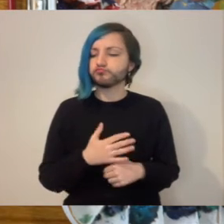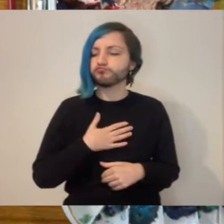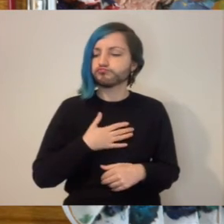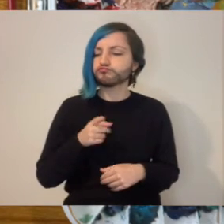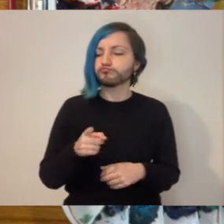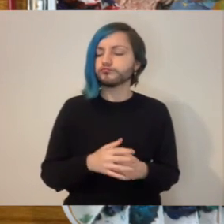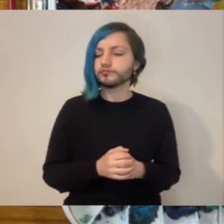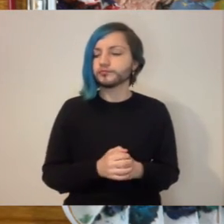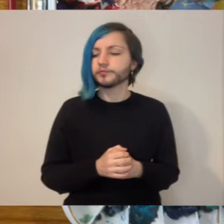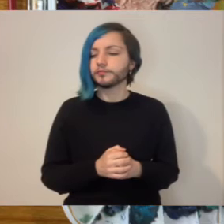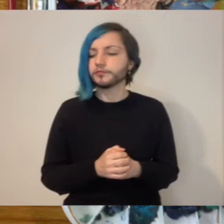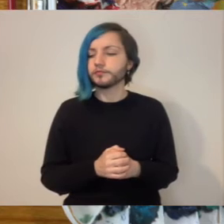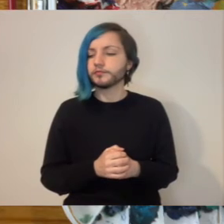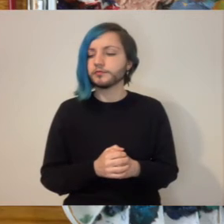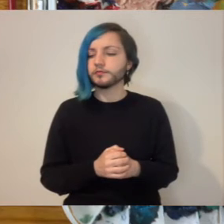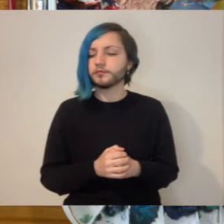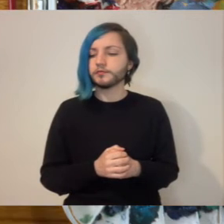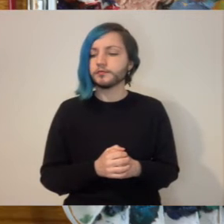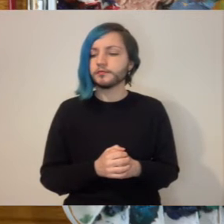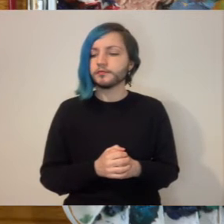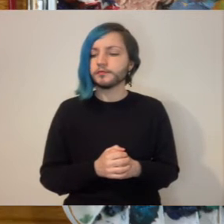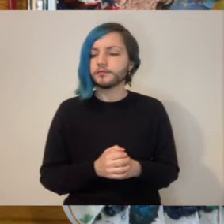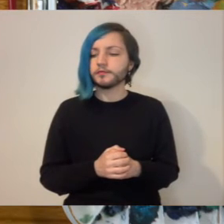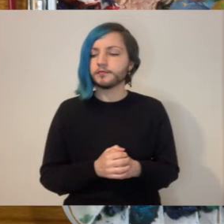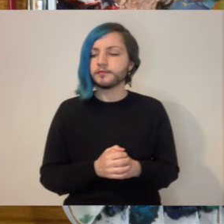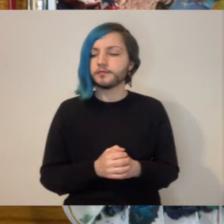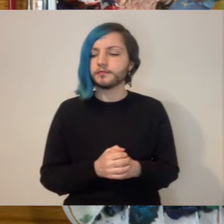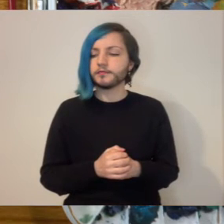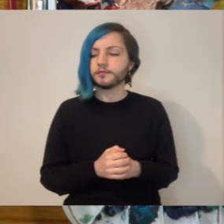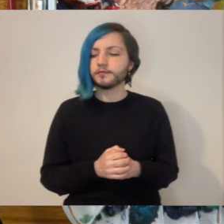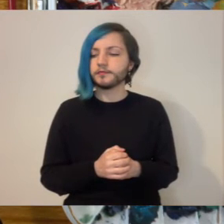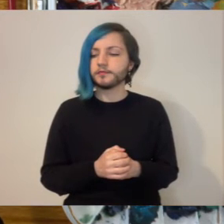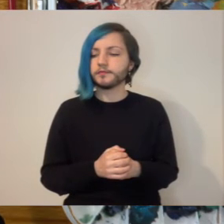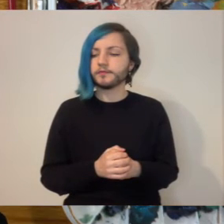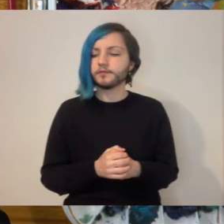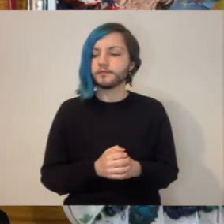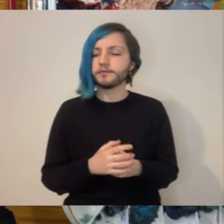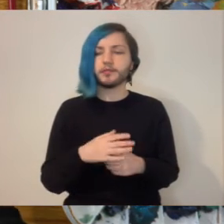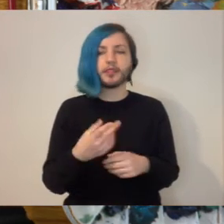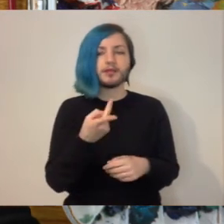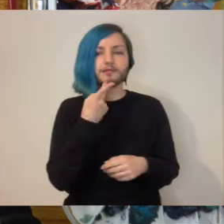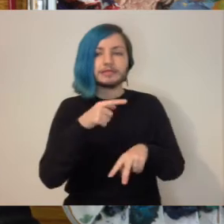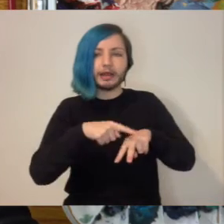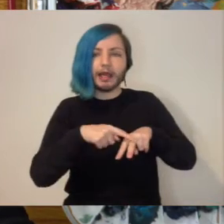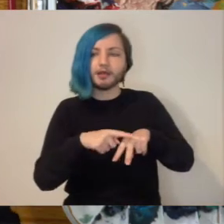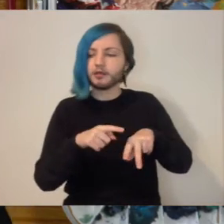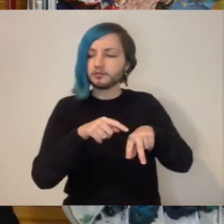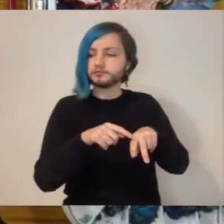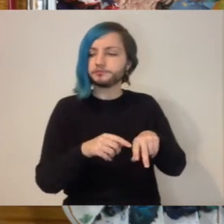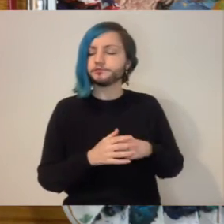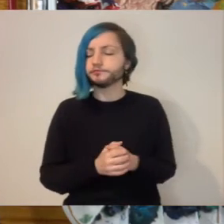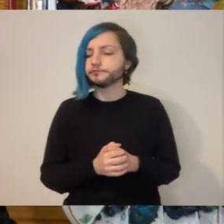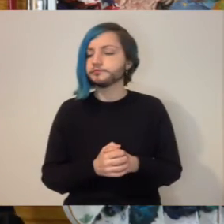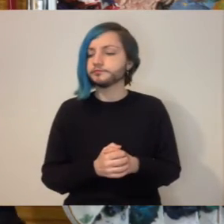I like to have a little, and then coming into the bottom of that foot here, and then this is her other leg is